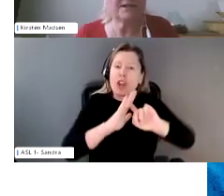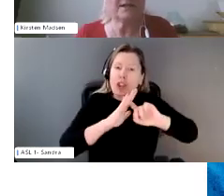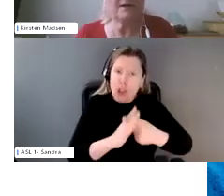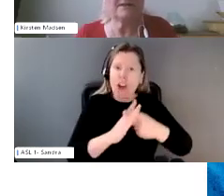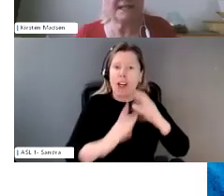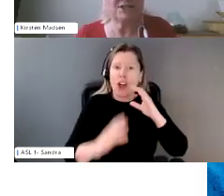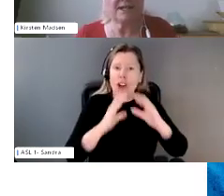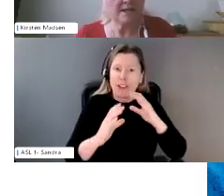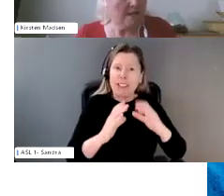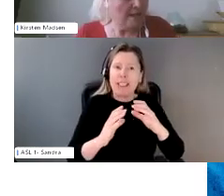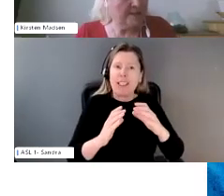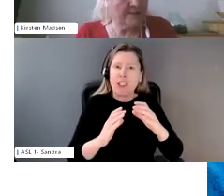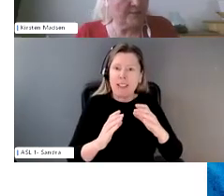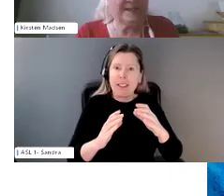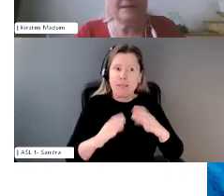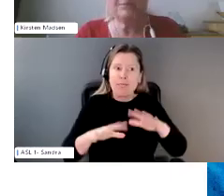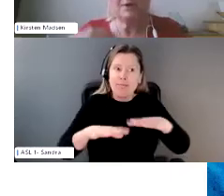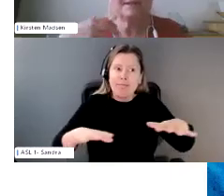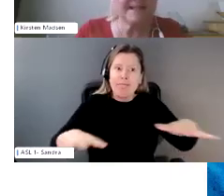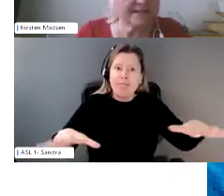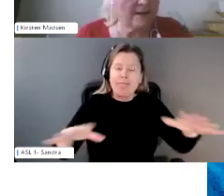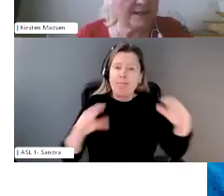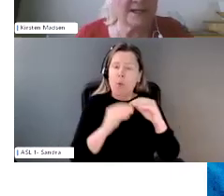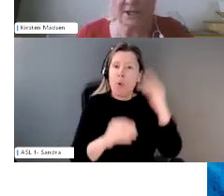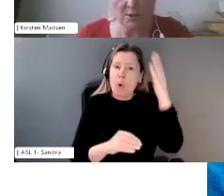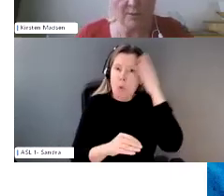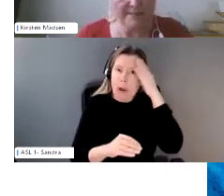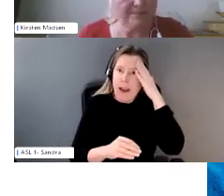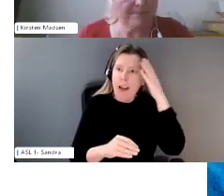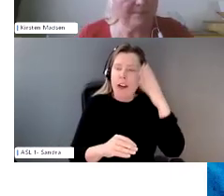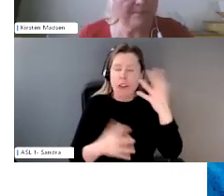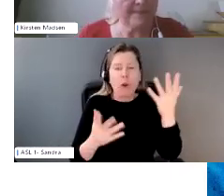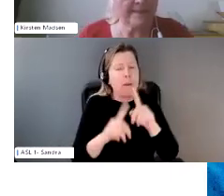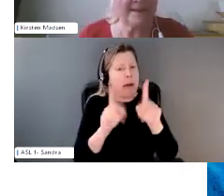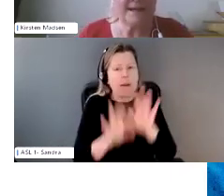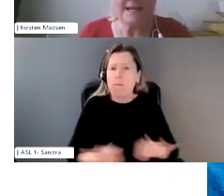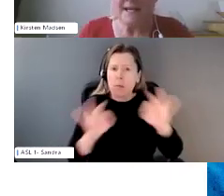think it started a conversation. So it's really important that it's ongoing.